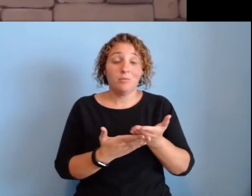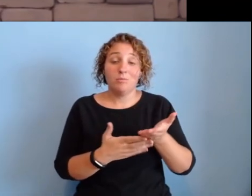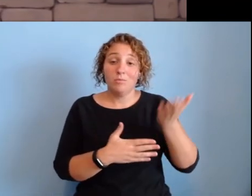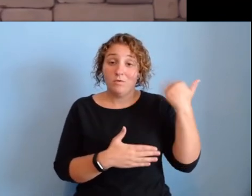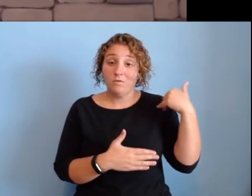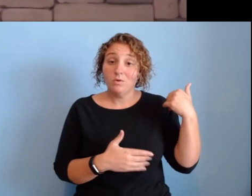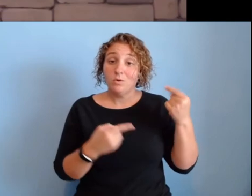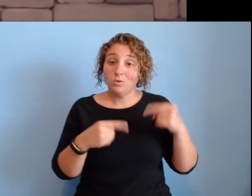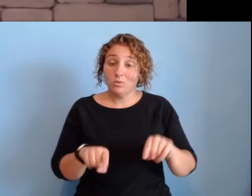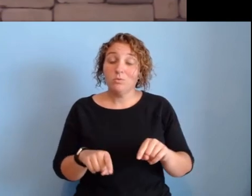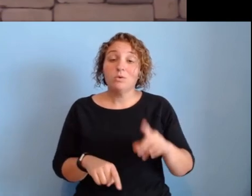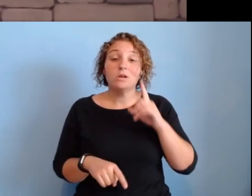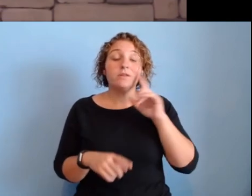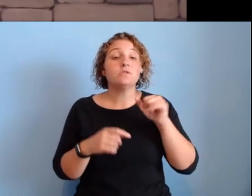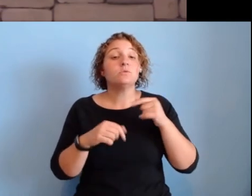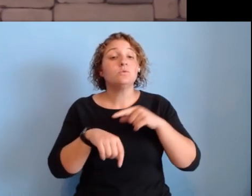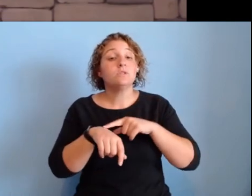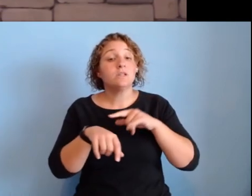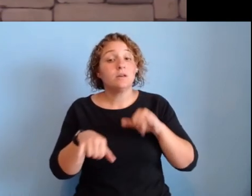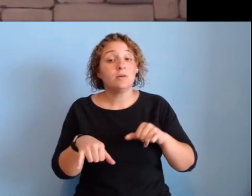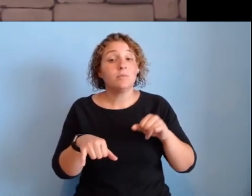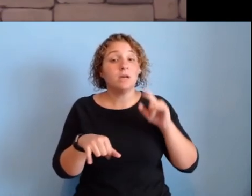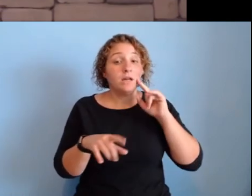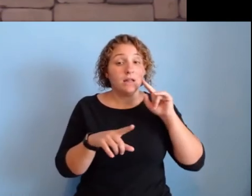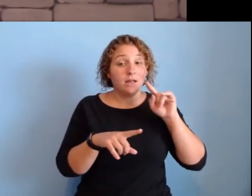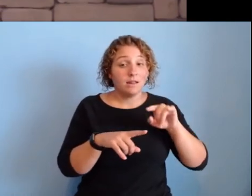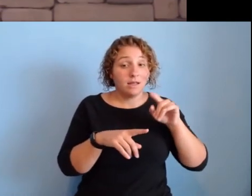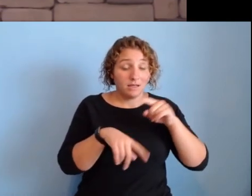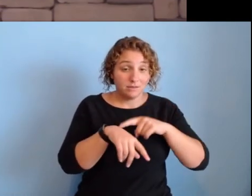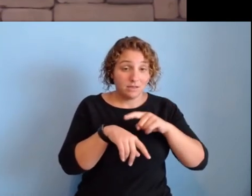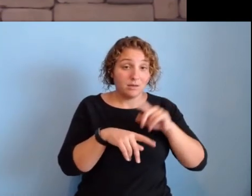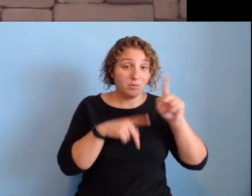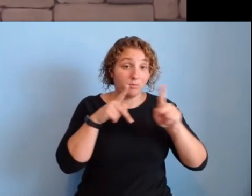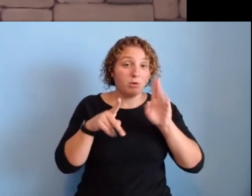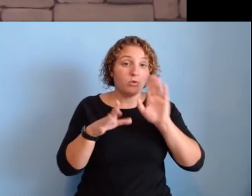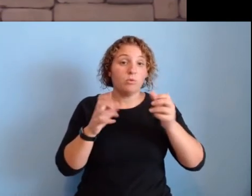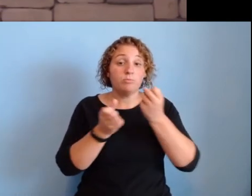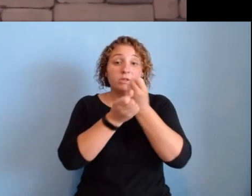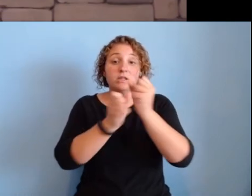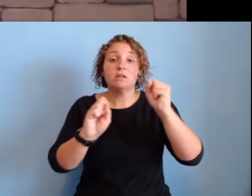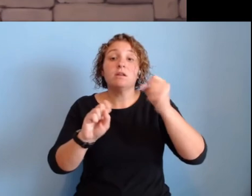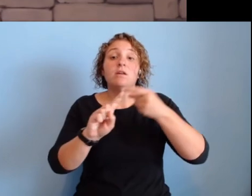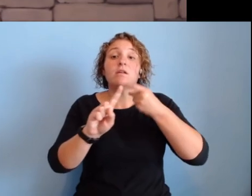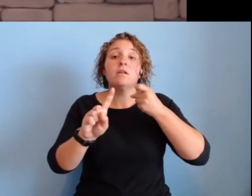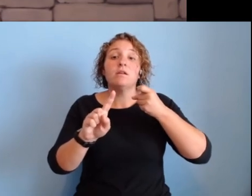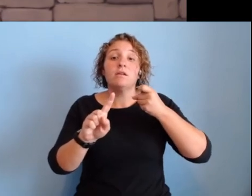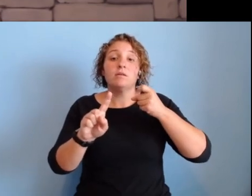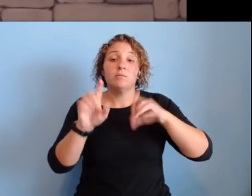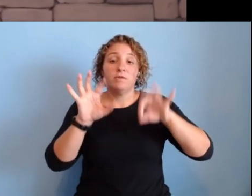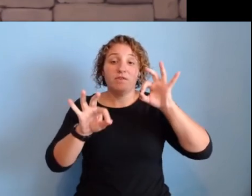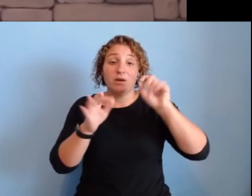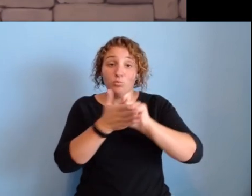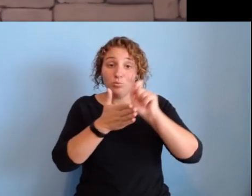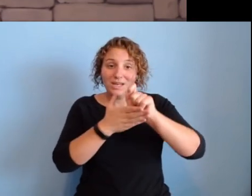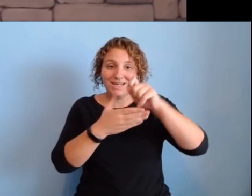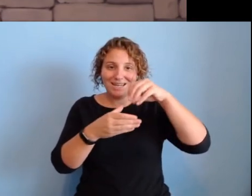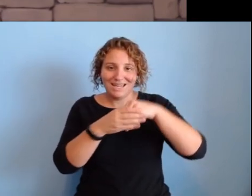Even to that same time and at that time thy people shall be delivered. Everyone that shall be found written